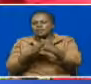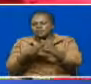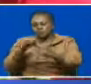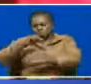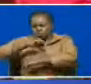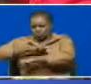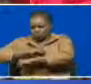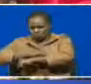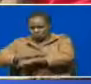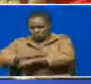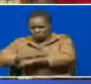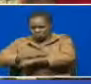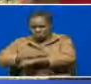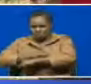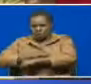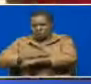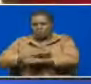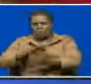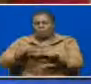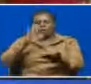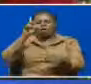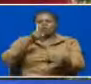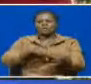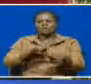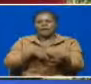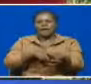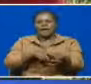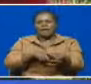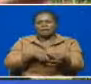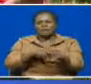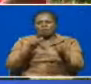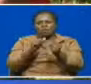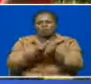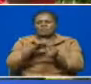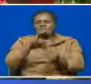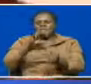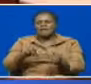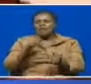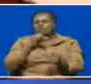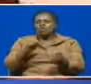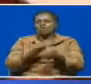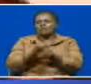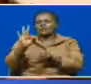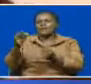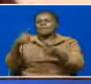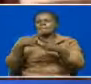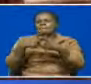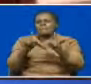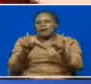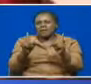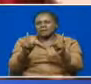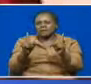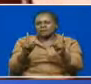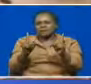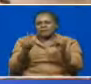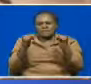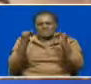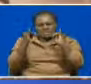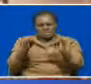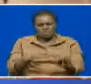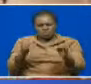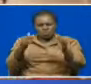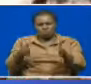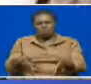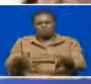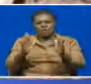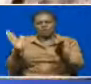school, the couple often spends extra time with their 13-year-old son Mugisa. But the wave that has of late been sweeping